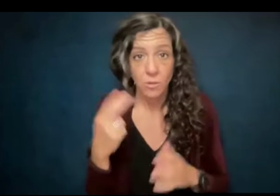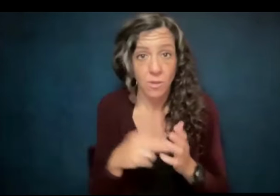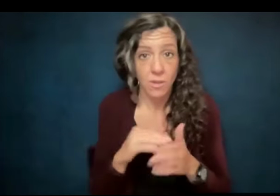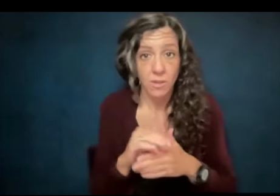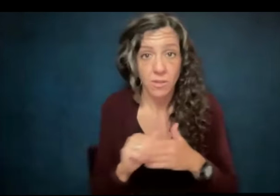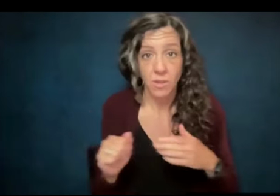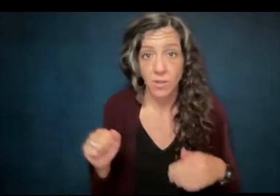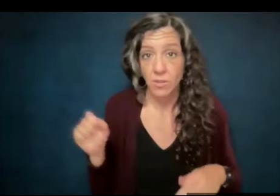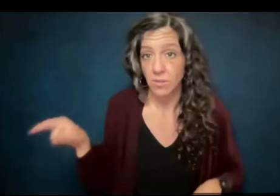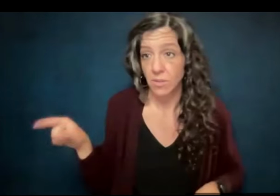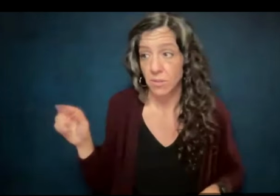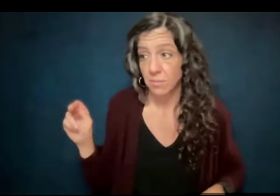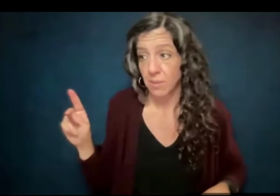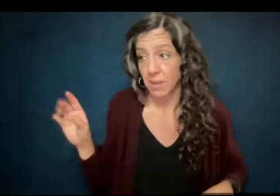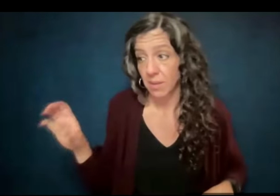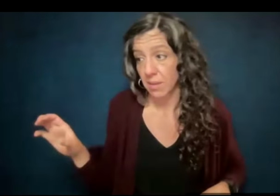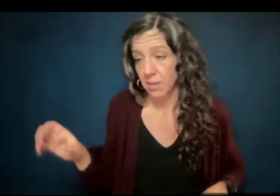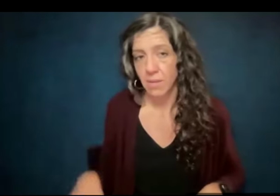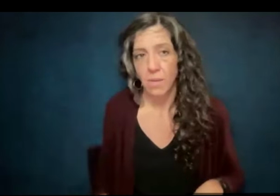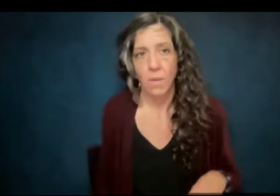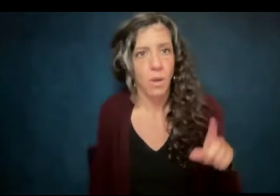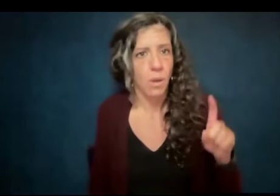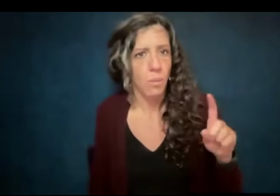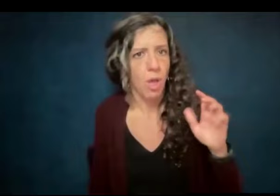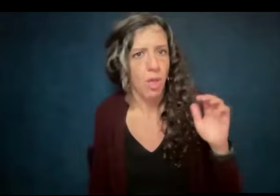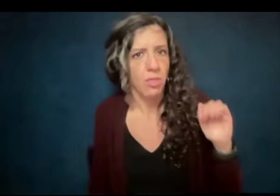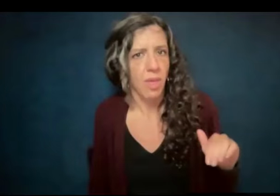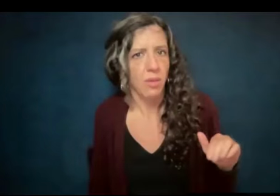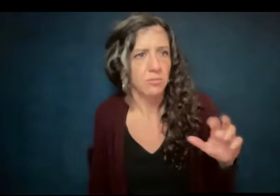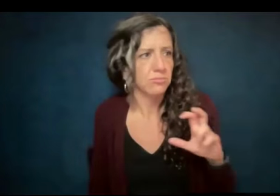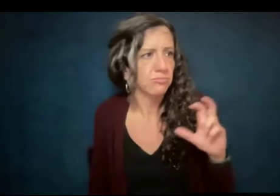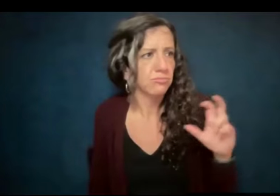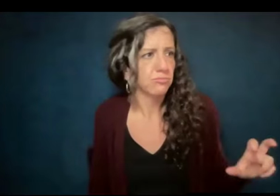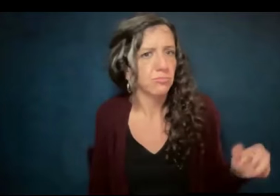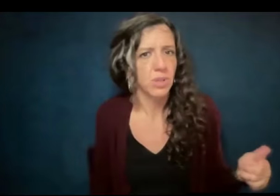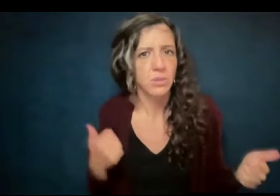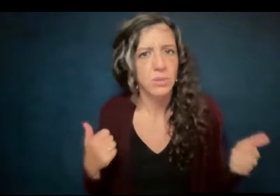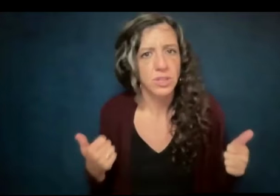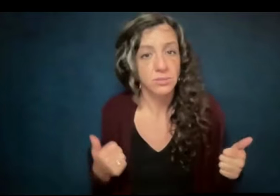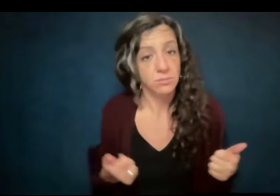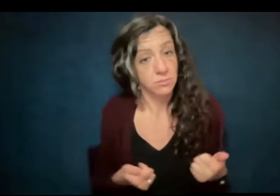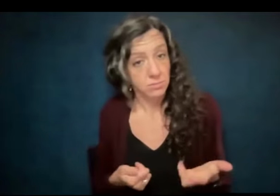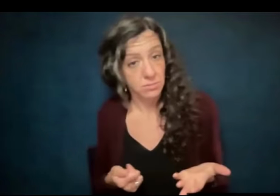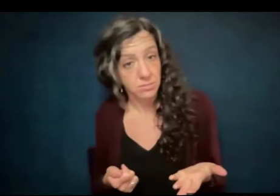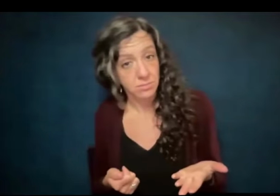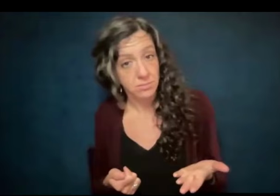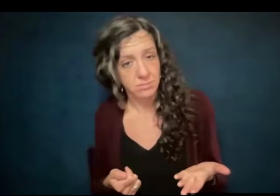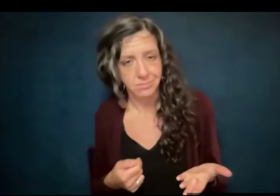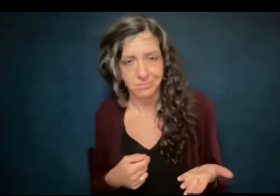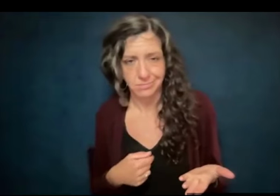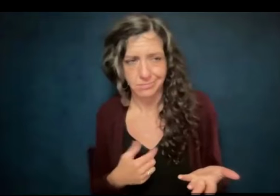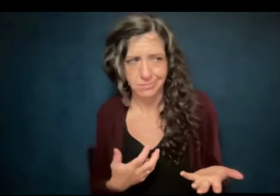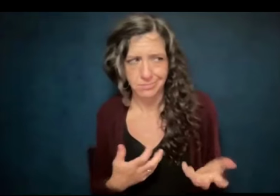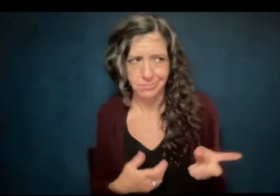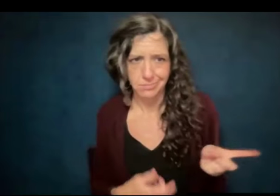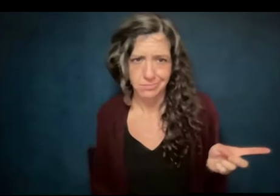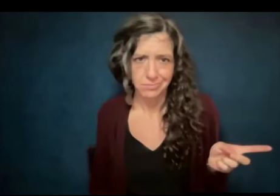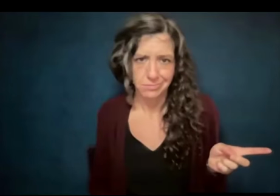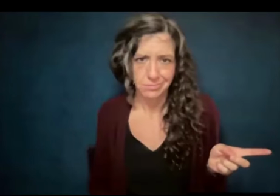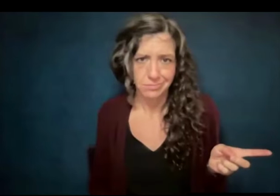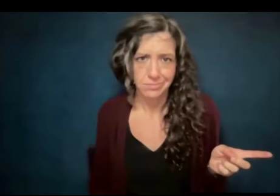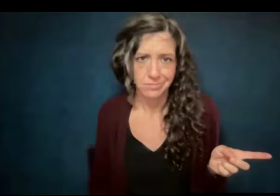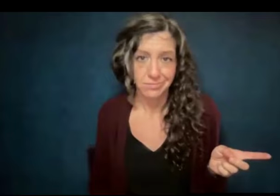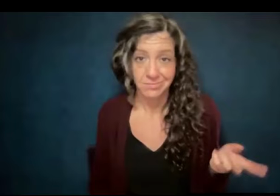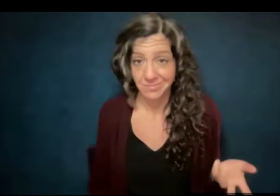in the bank or $100,000 in the bank?" I don't know about you, but I'd rather have $100,000 in the